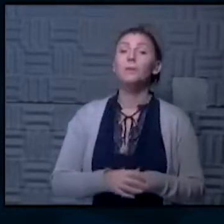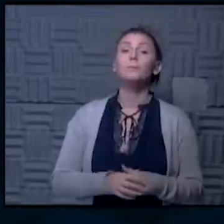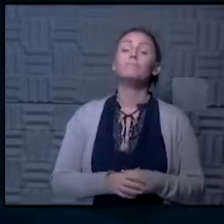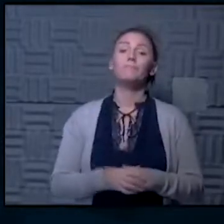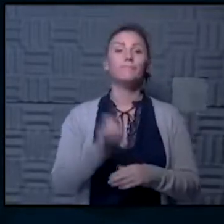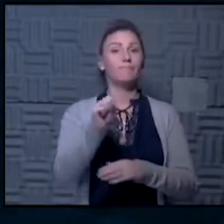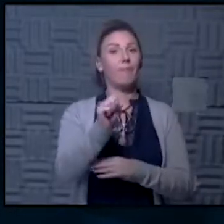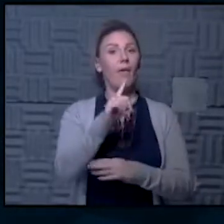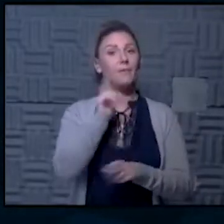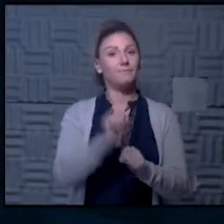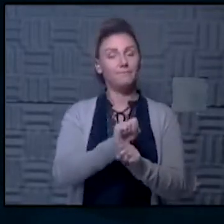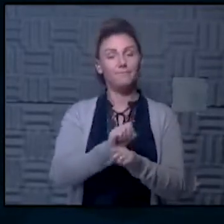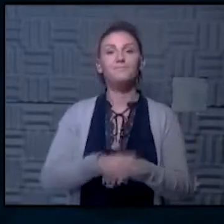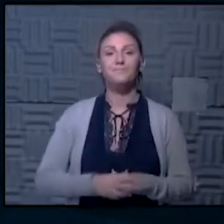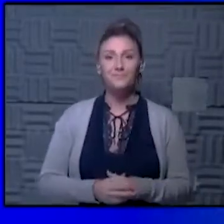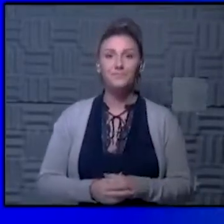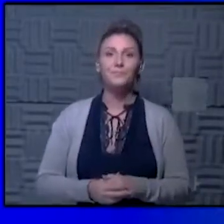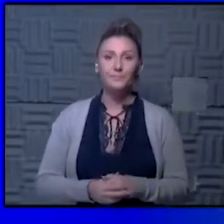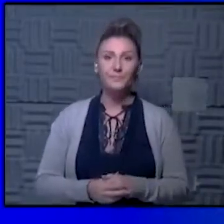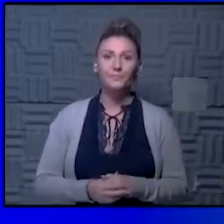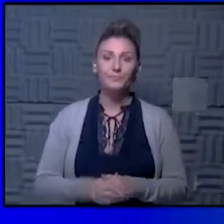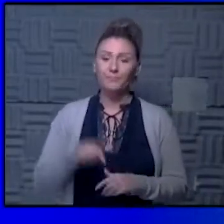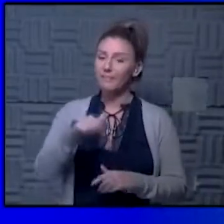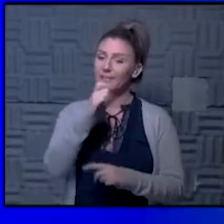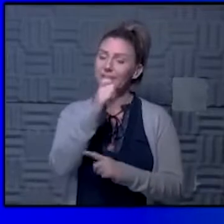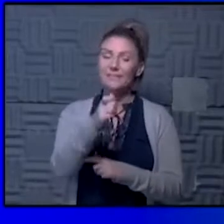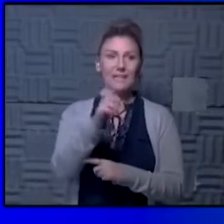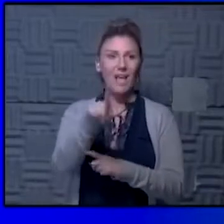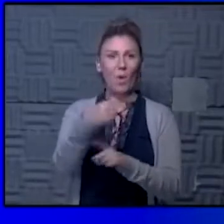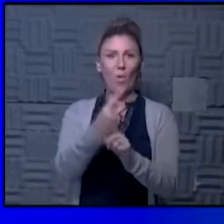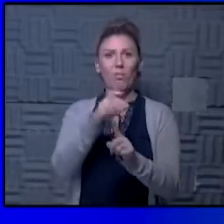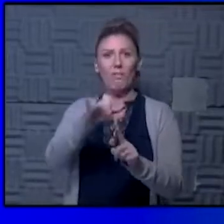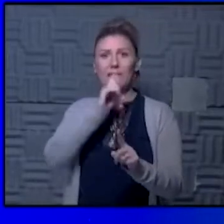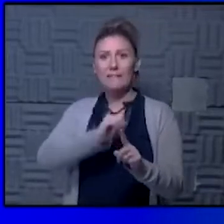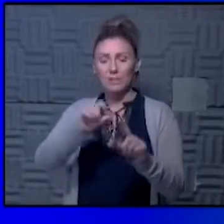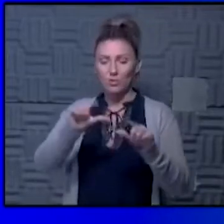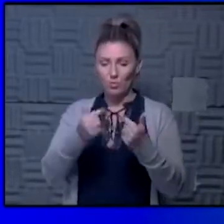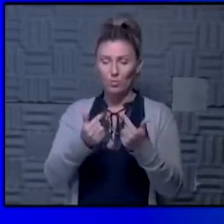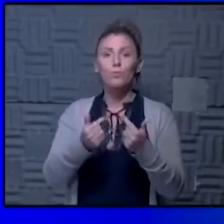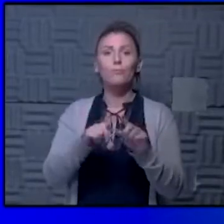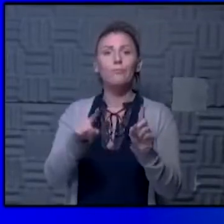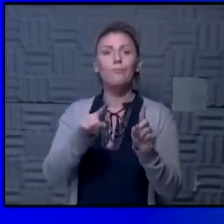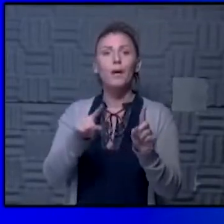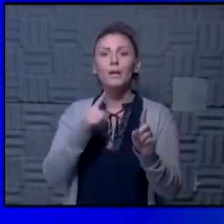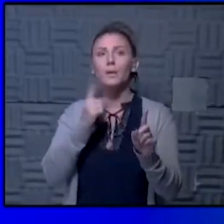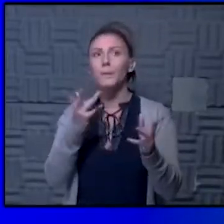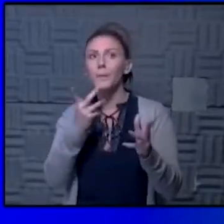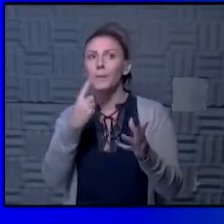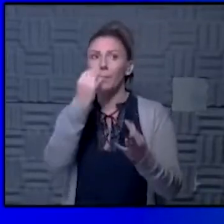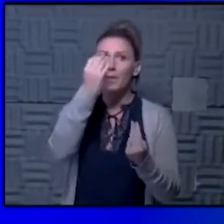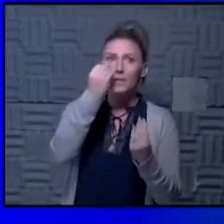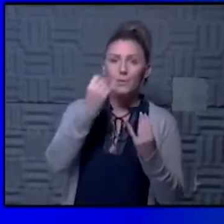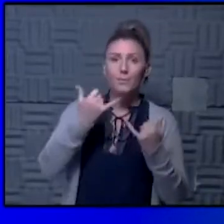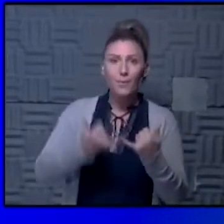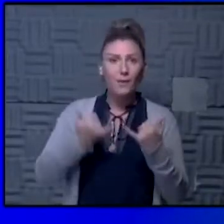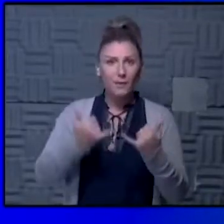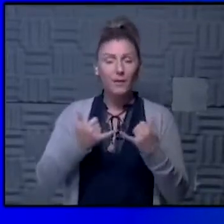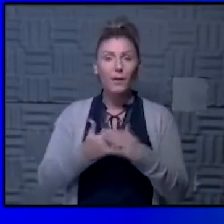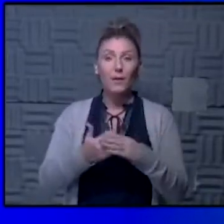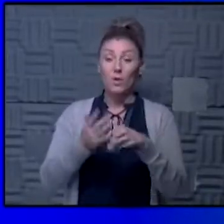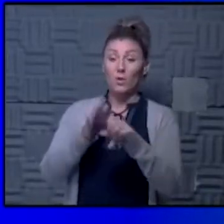Yeah, absolutely. I think this is not just in that age group, but what we are thinking of right now is